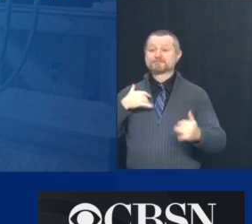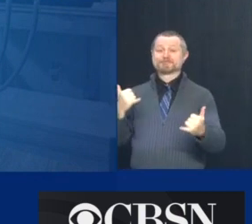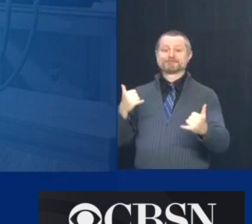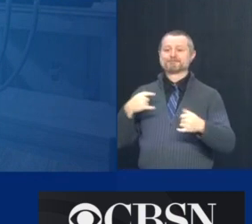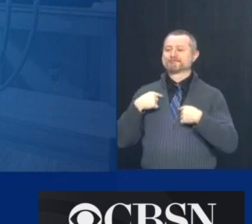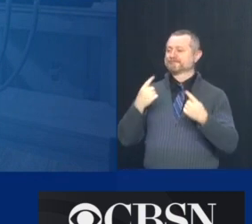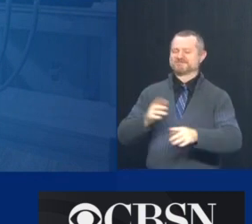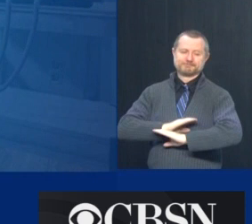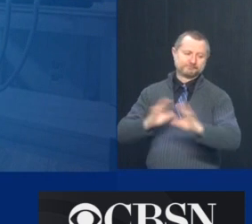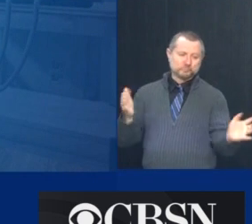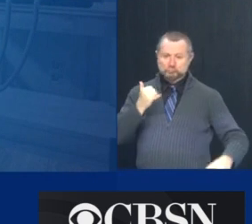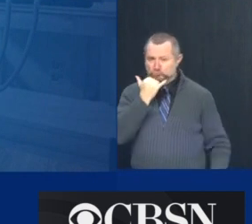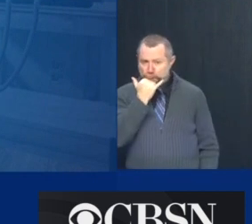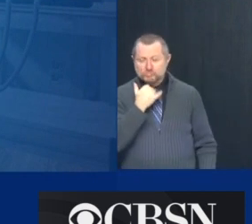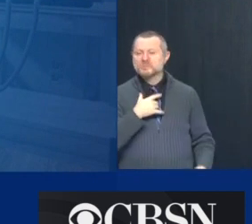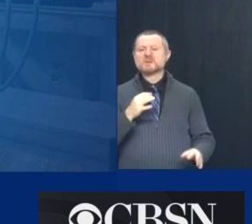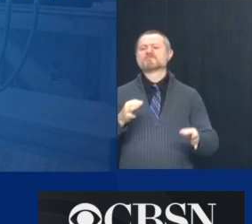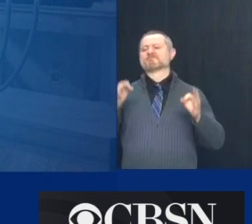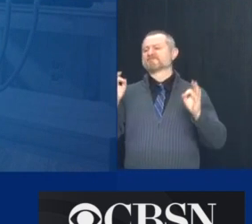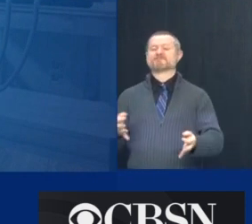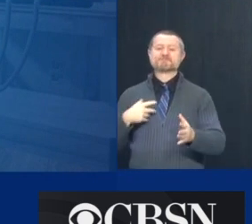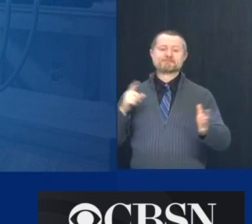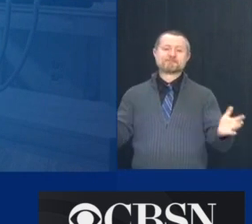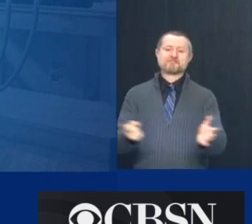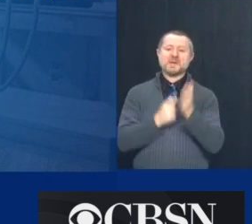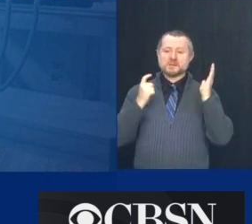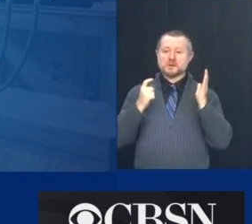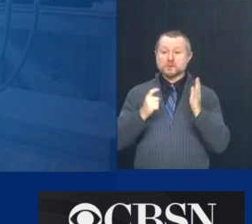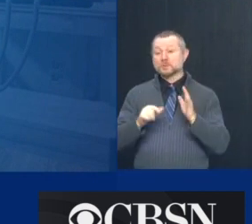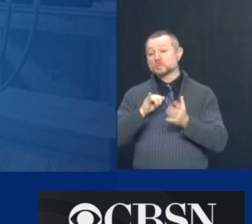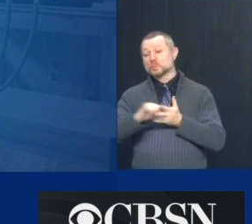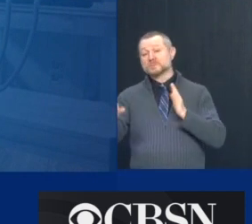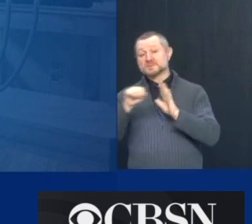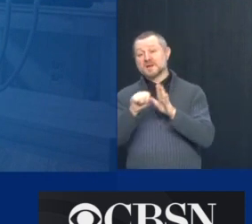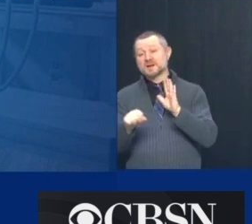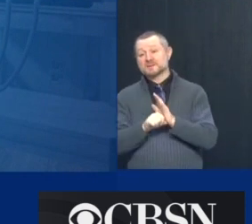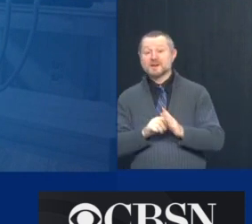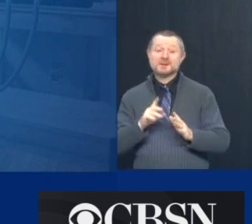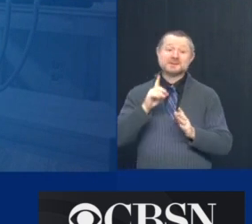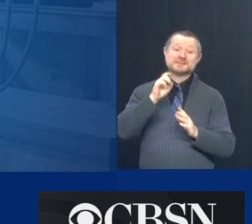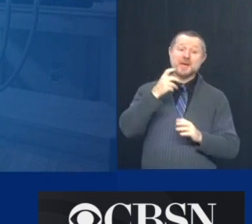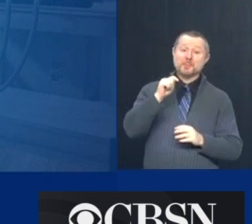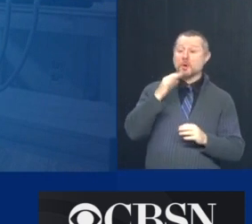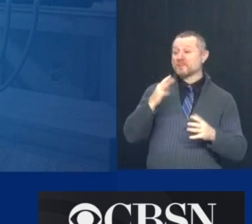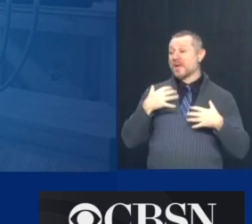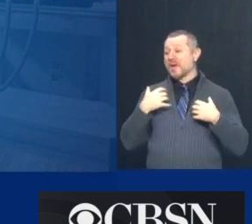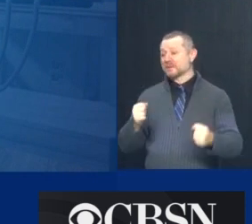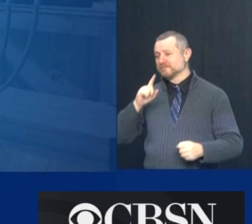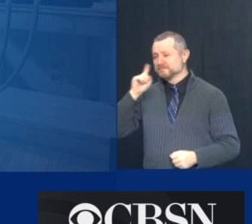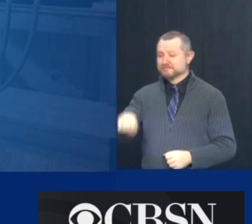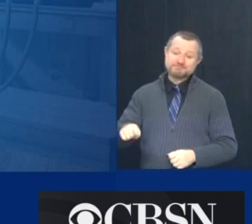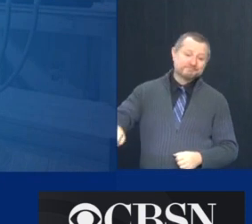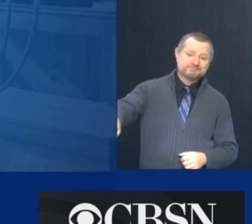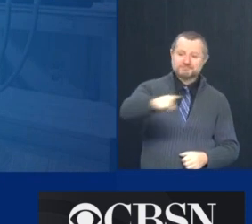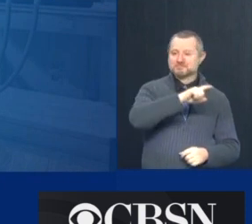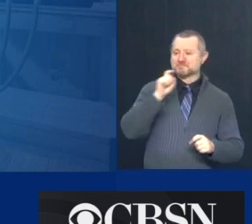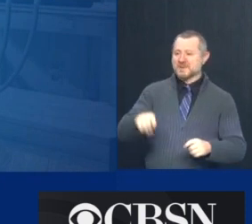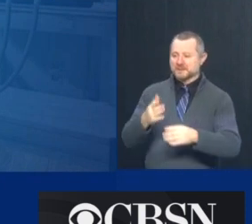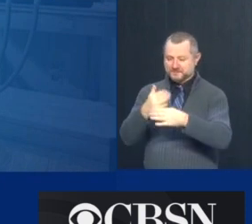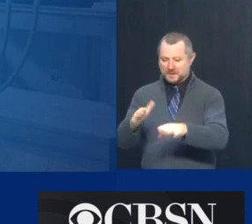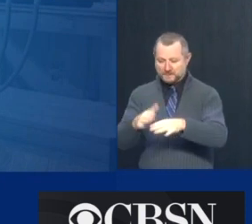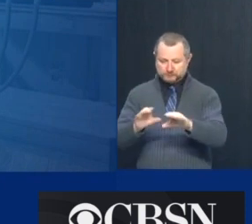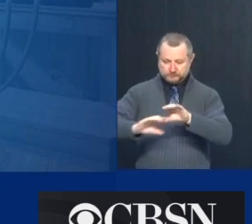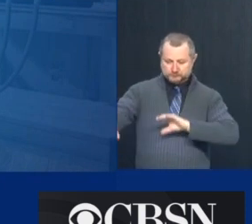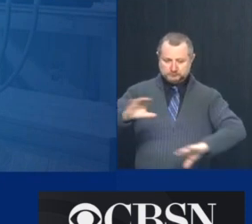a mandate from the State Department of Health. You must distribute patients across